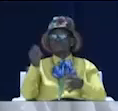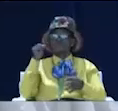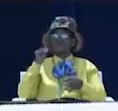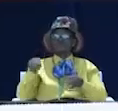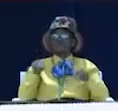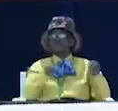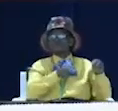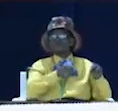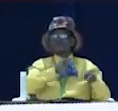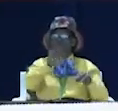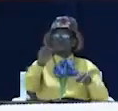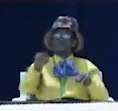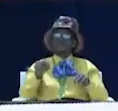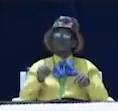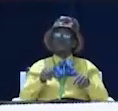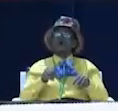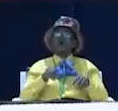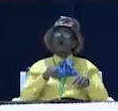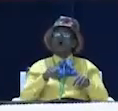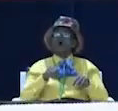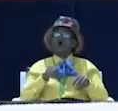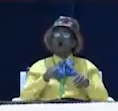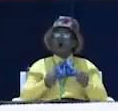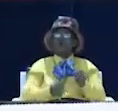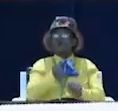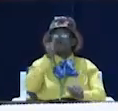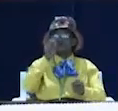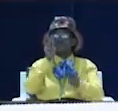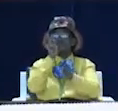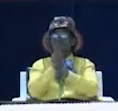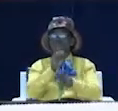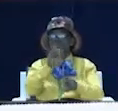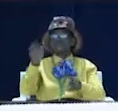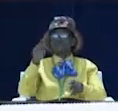always keeping the plane in the middle.